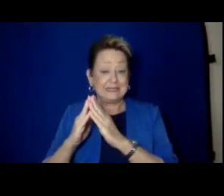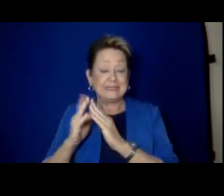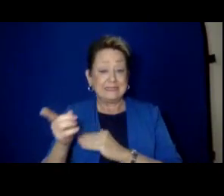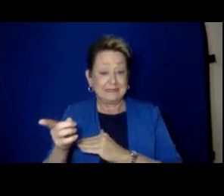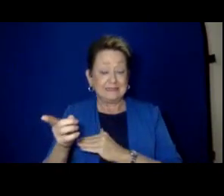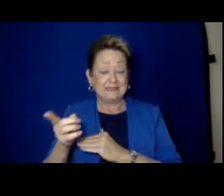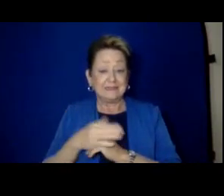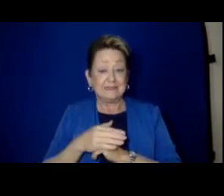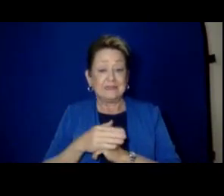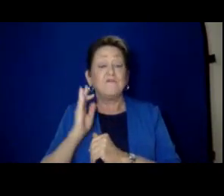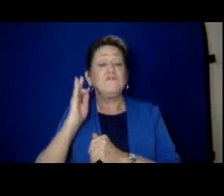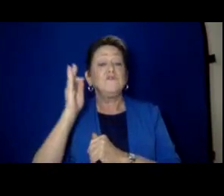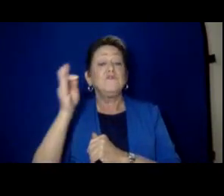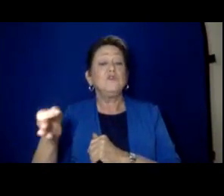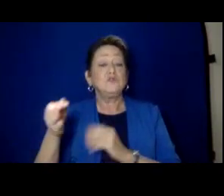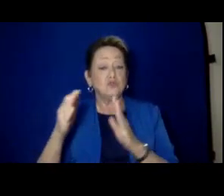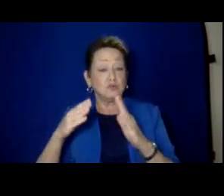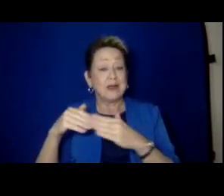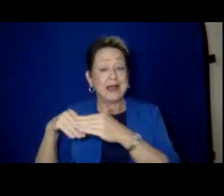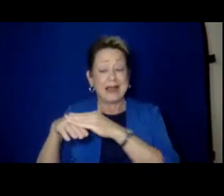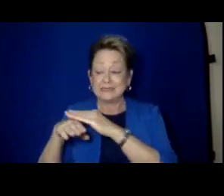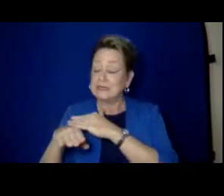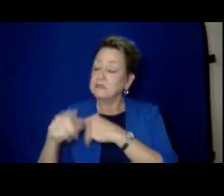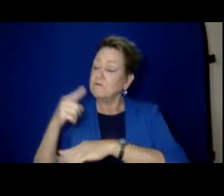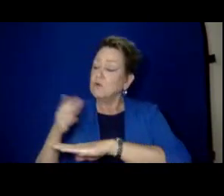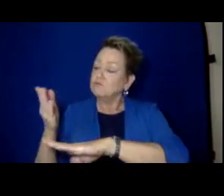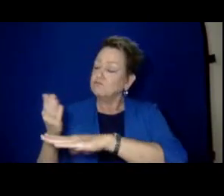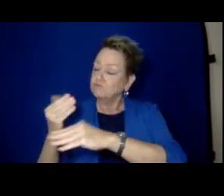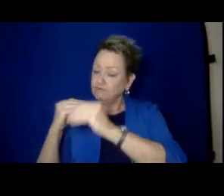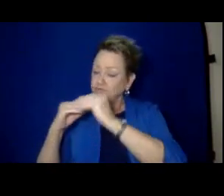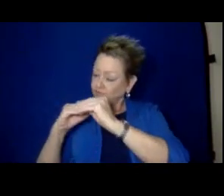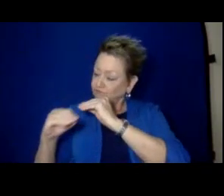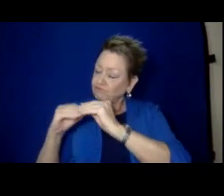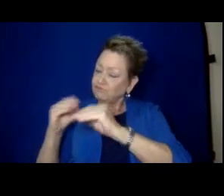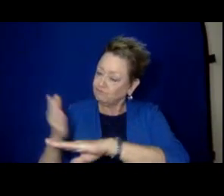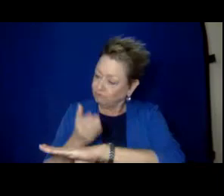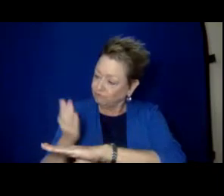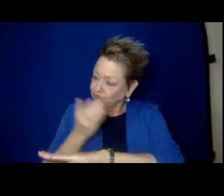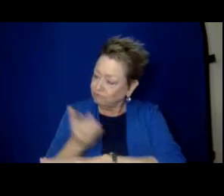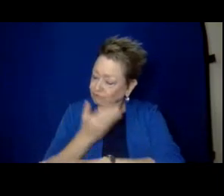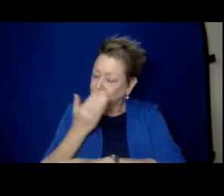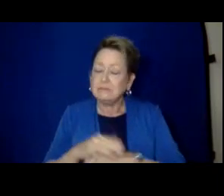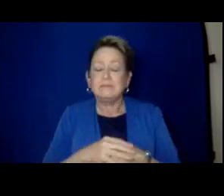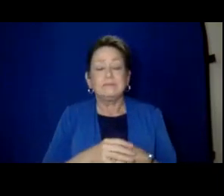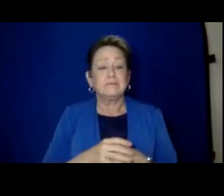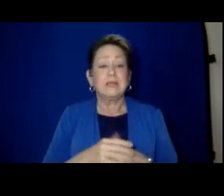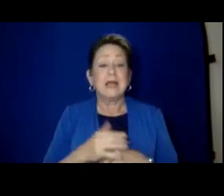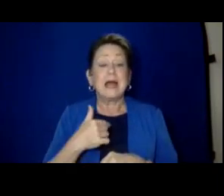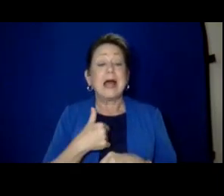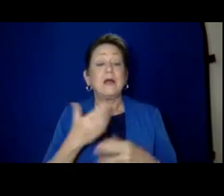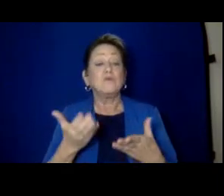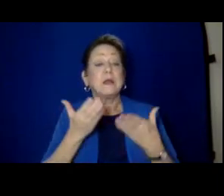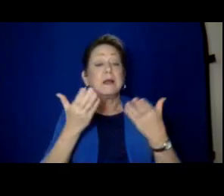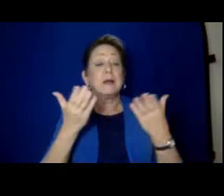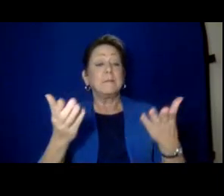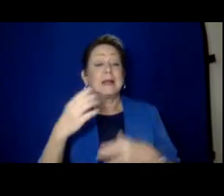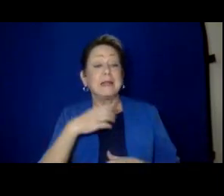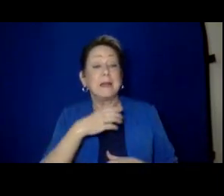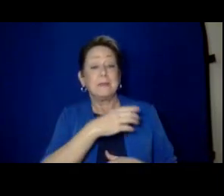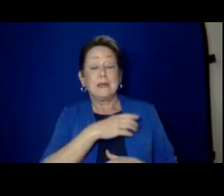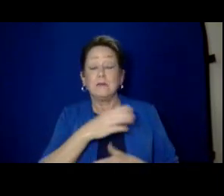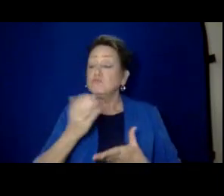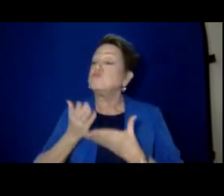employees and contractors that future access to maintain the improvements. Subject to any member questions, I'd respectfully request that the committee recommend this resolution